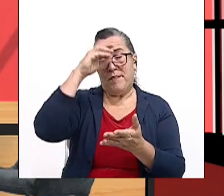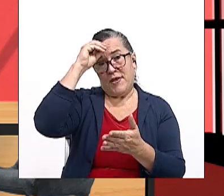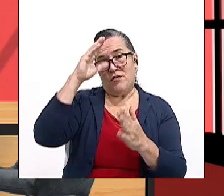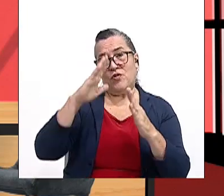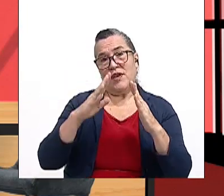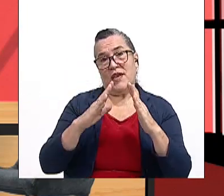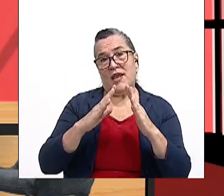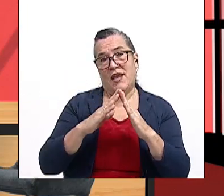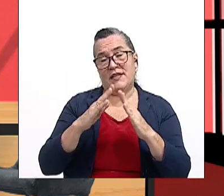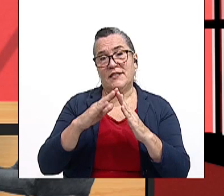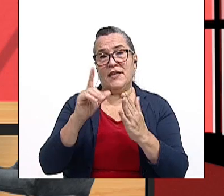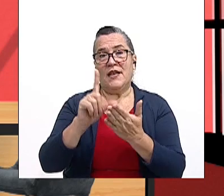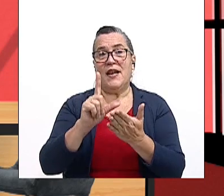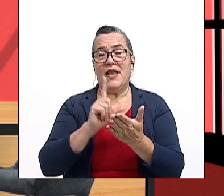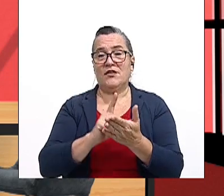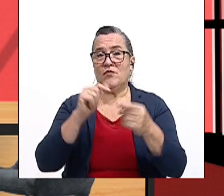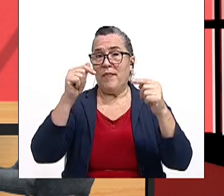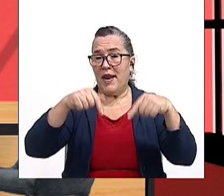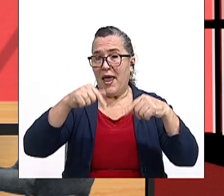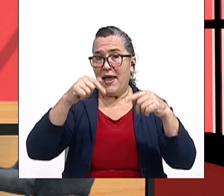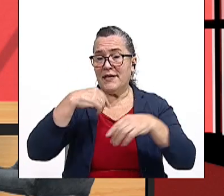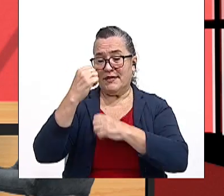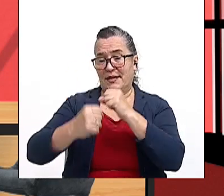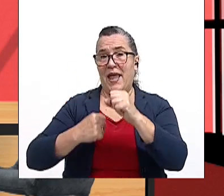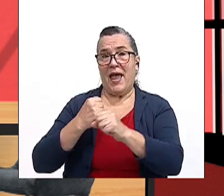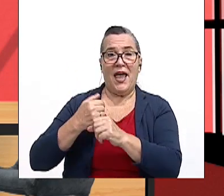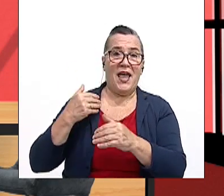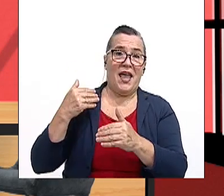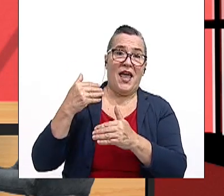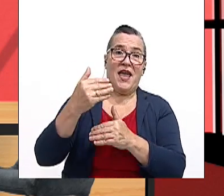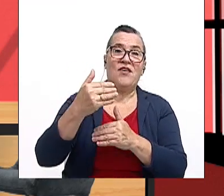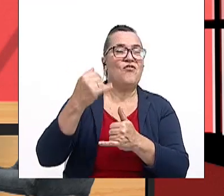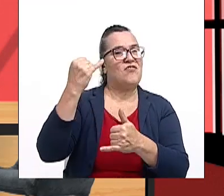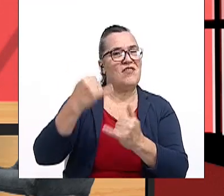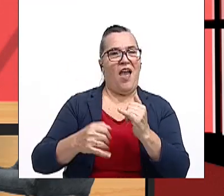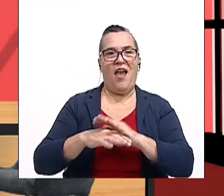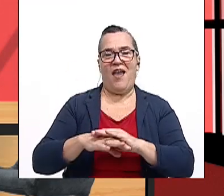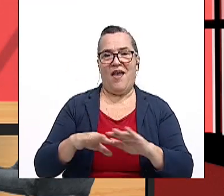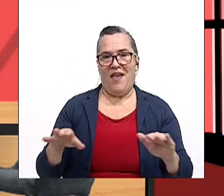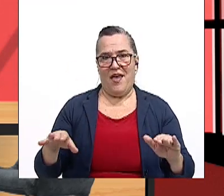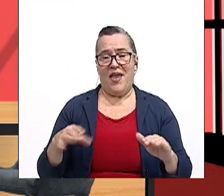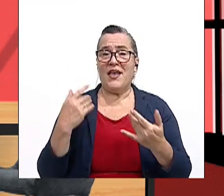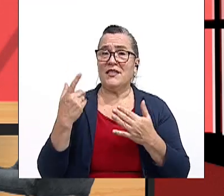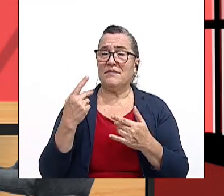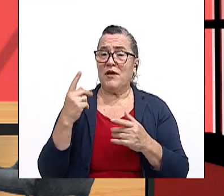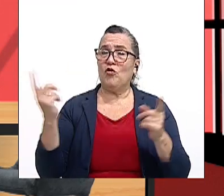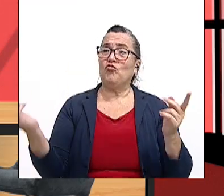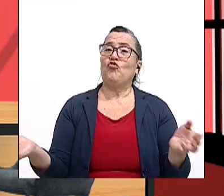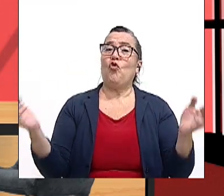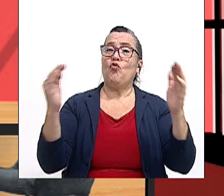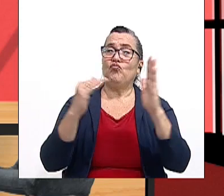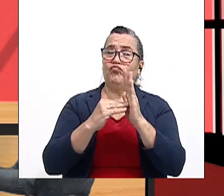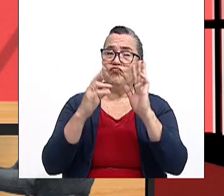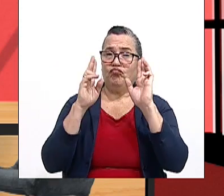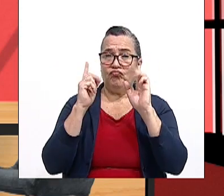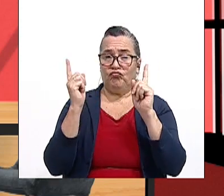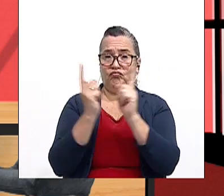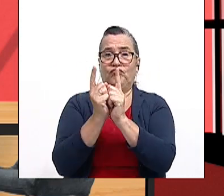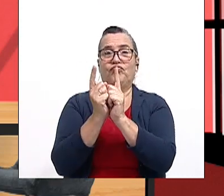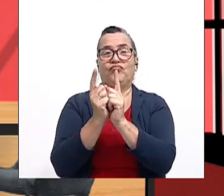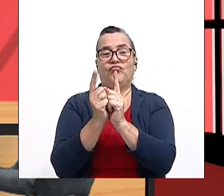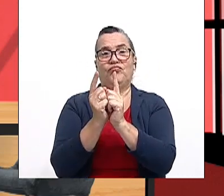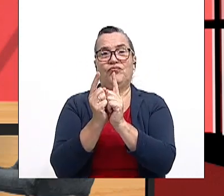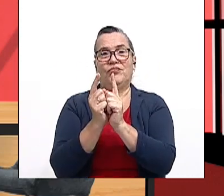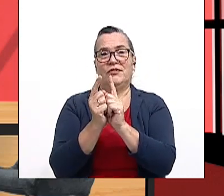Casa lessons for this school year. I hope we can meet soon here again. I would like